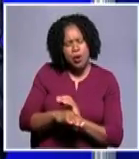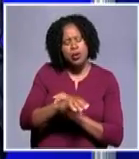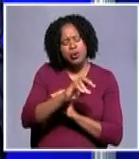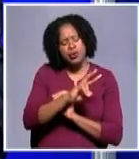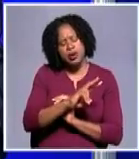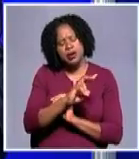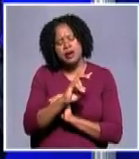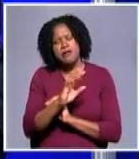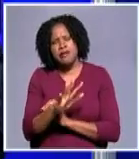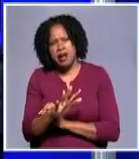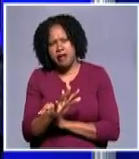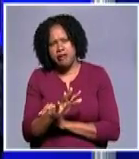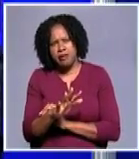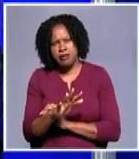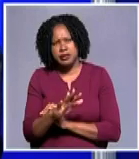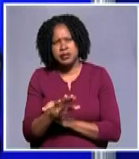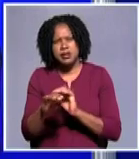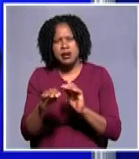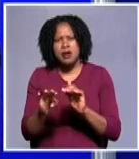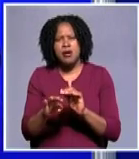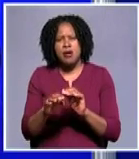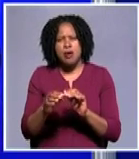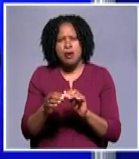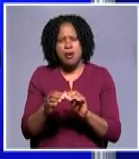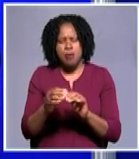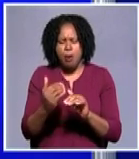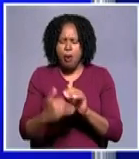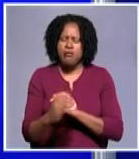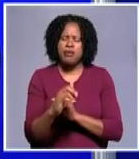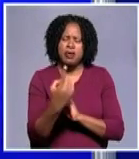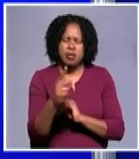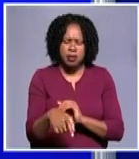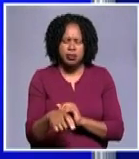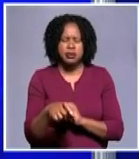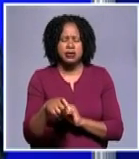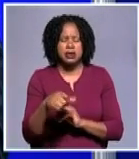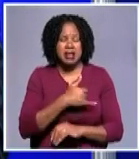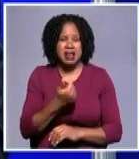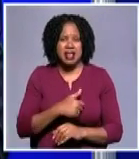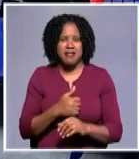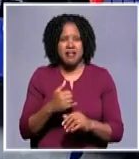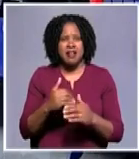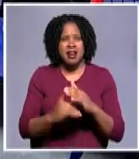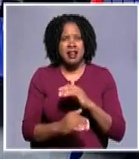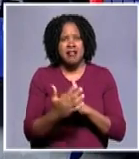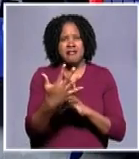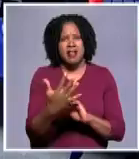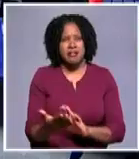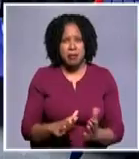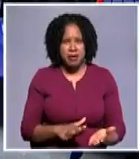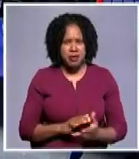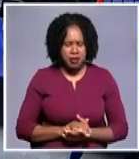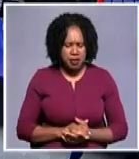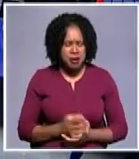25 to 1,000 live births of under 5 mortality. Mm-hmm. Now, here